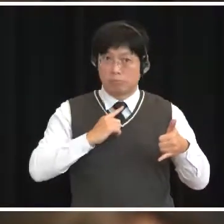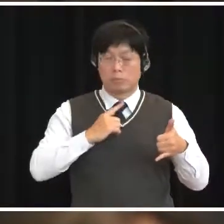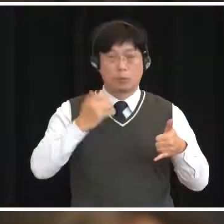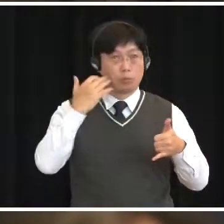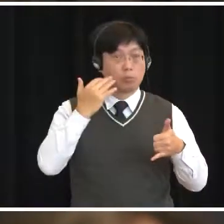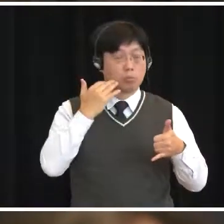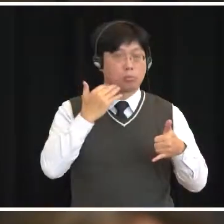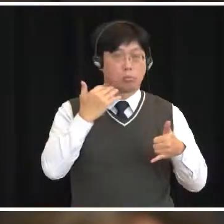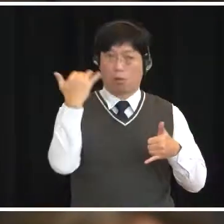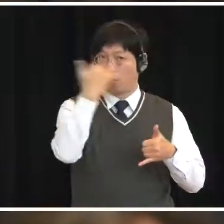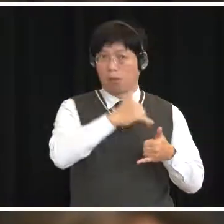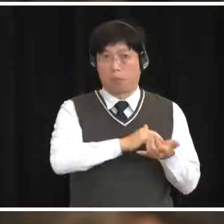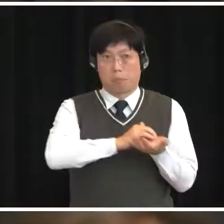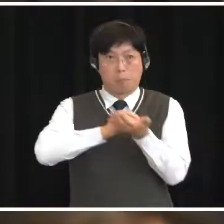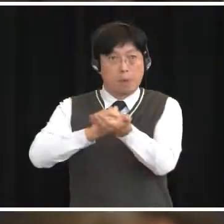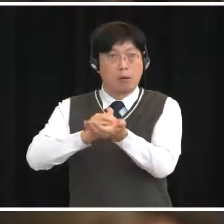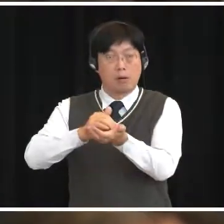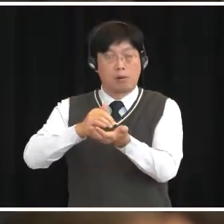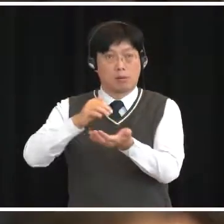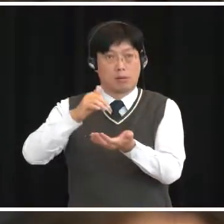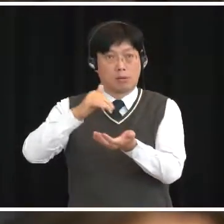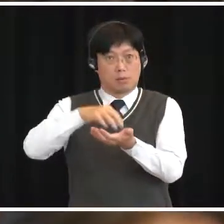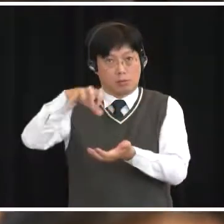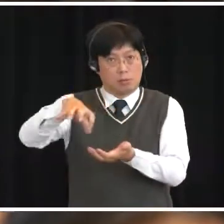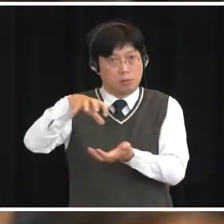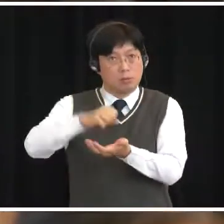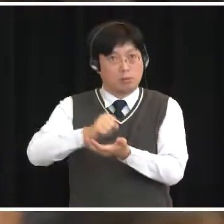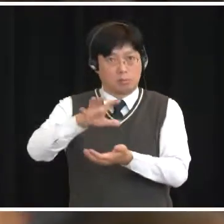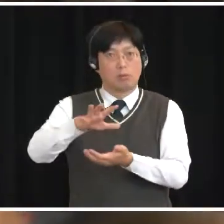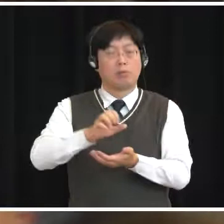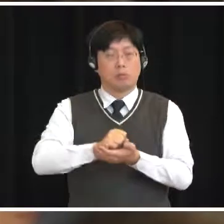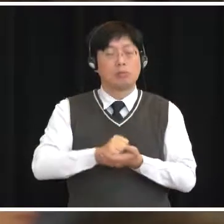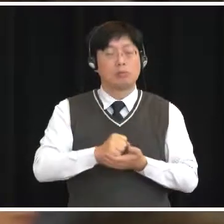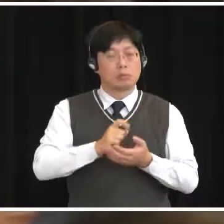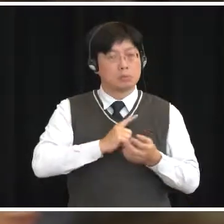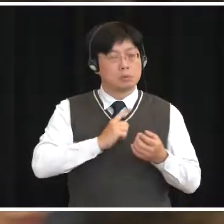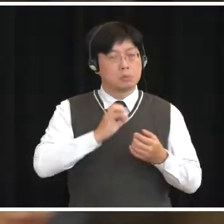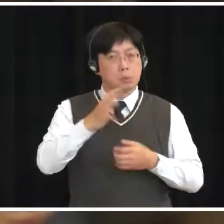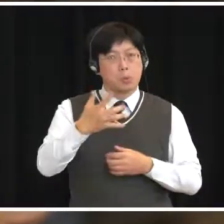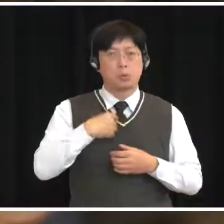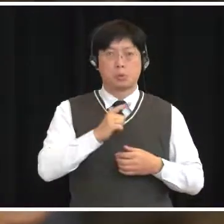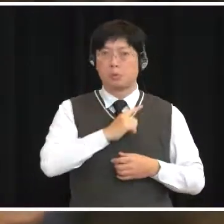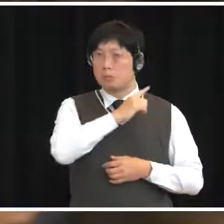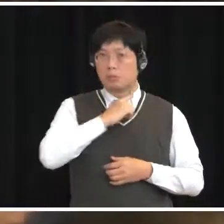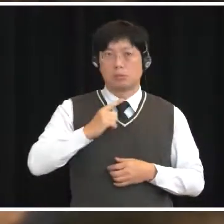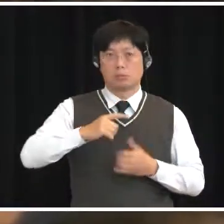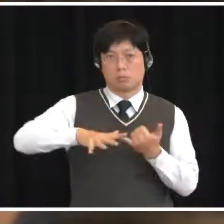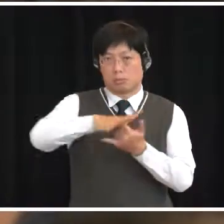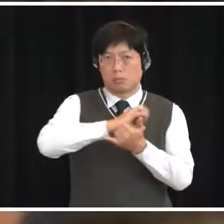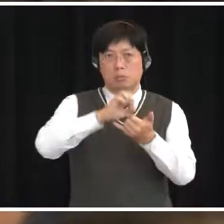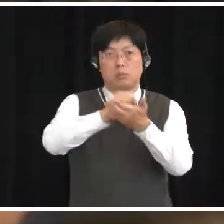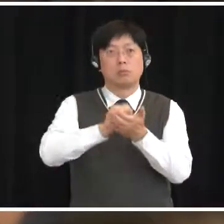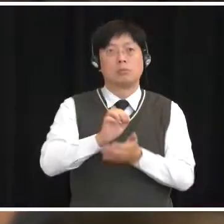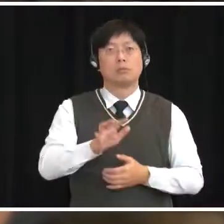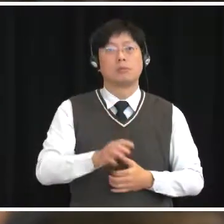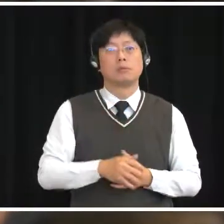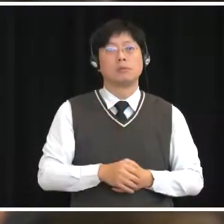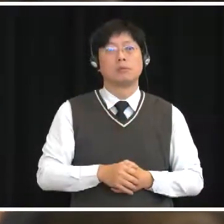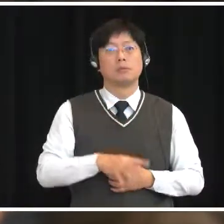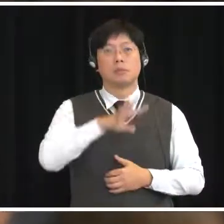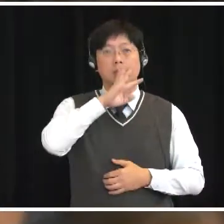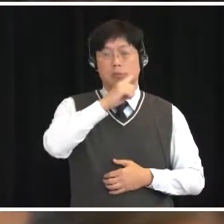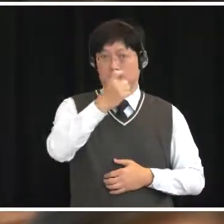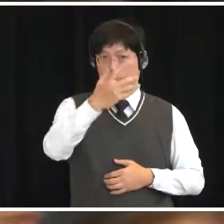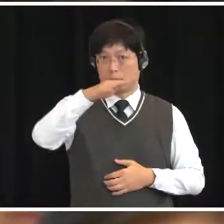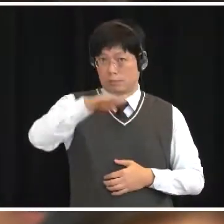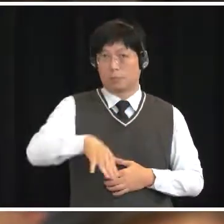In other words, when the child is sent to the hospital will try to gather information about why he